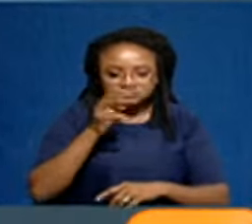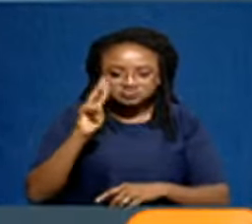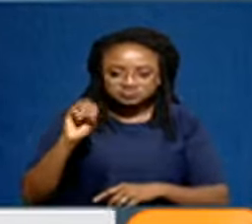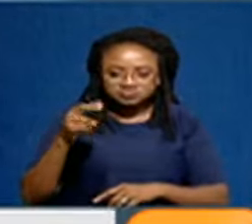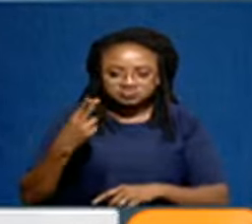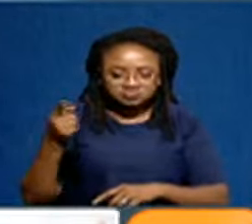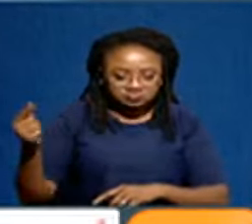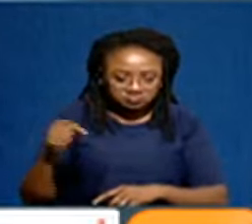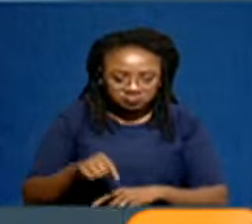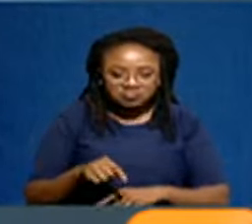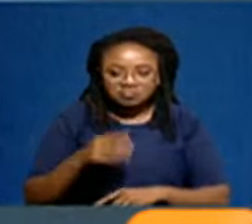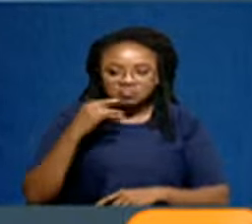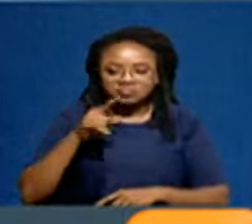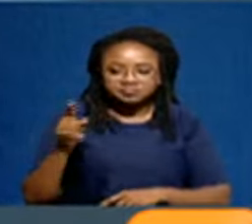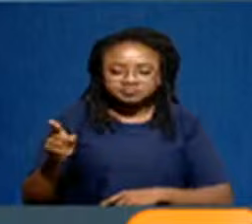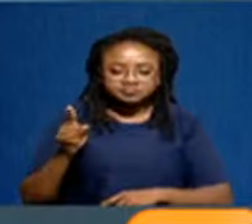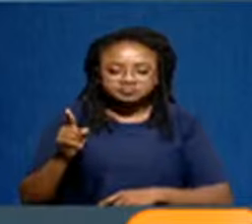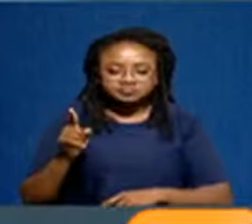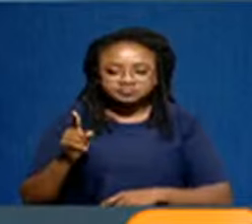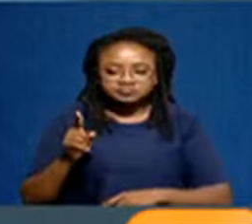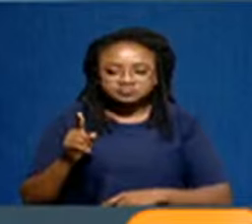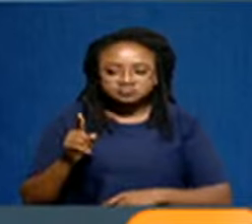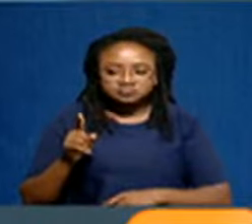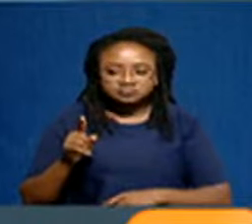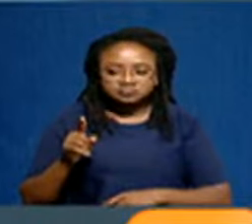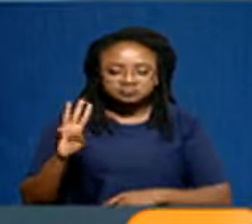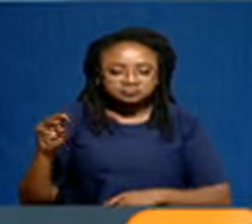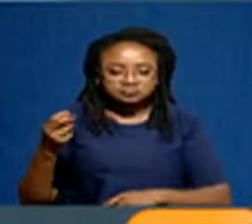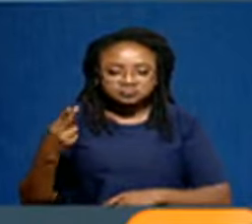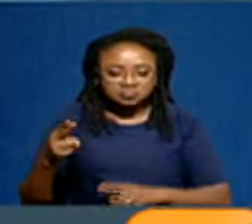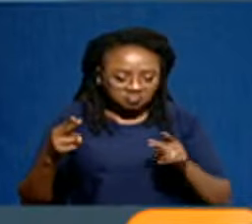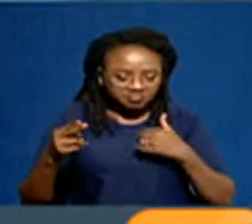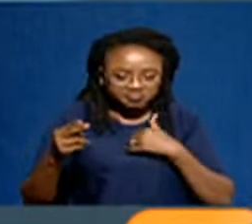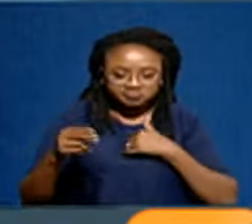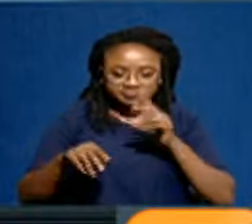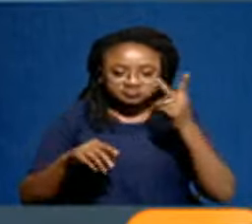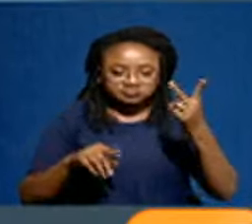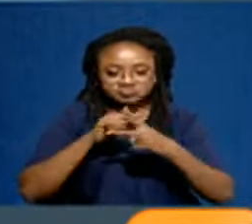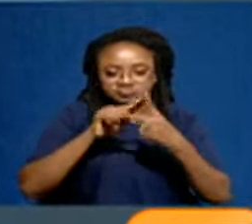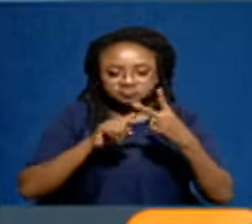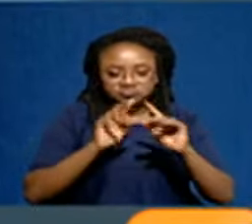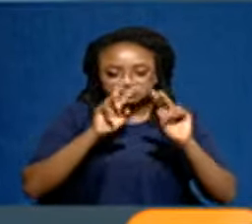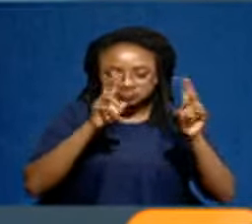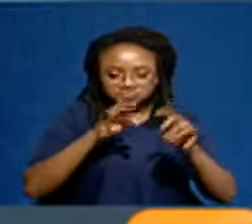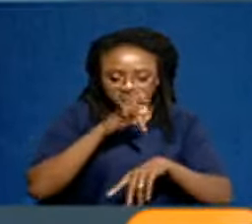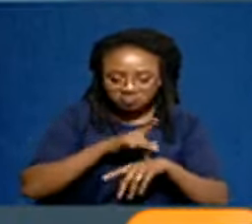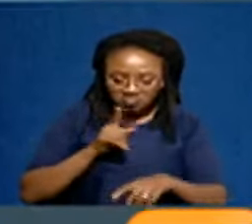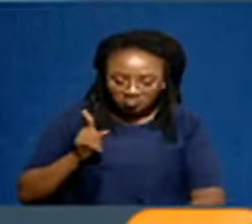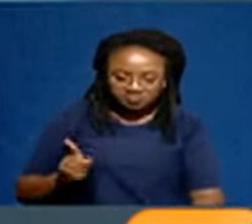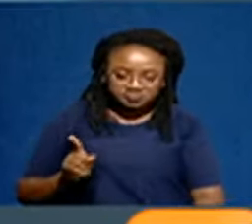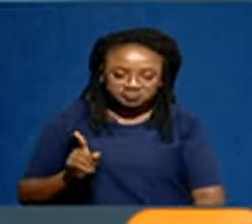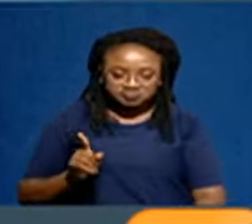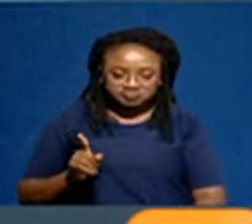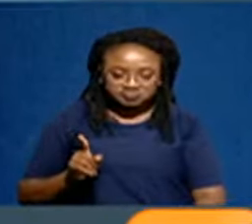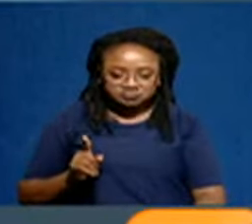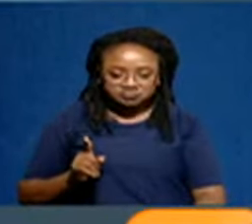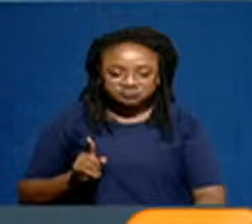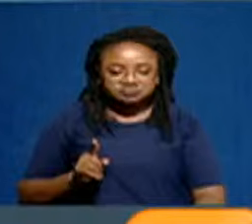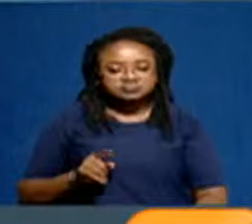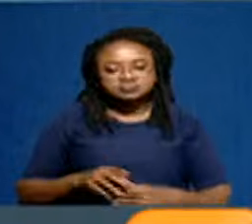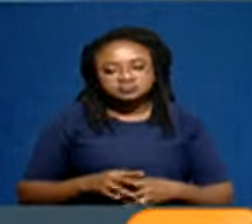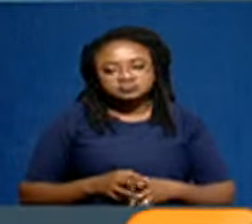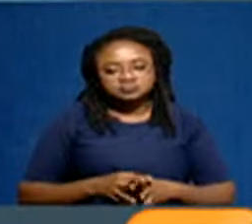able to speak for them. But there are only about two issues that really are pending for a CBA. Okay. And I will tell